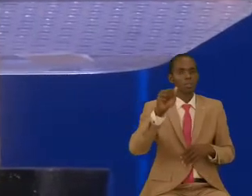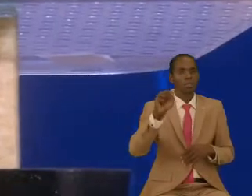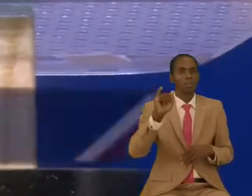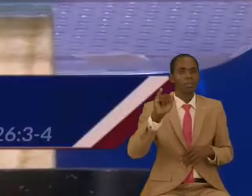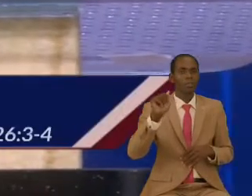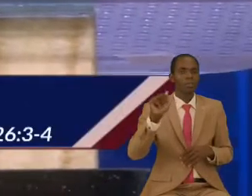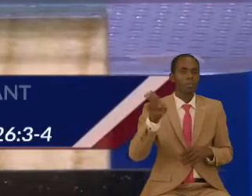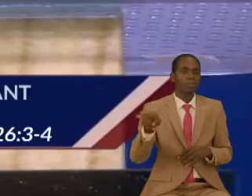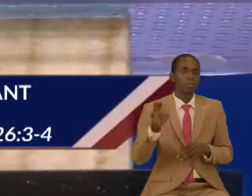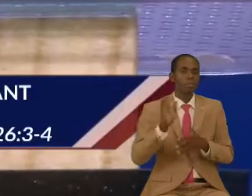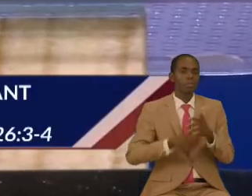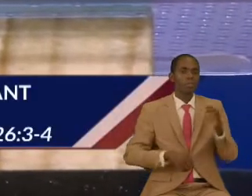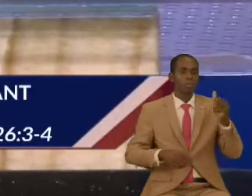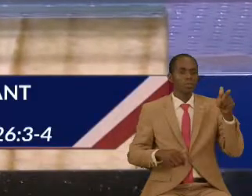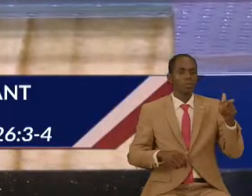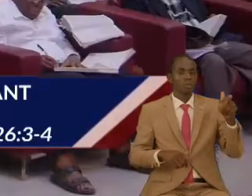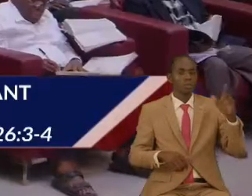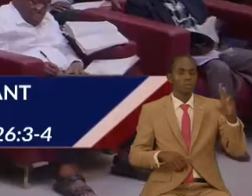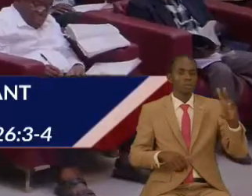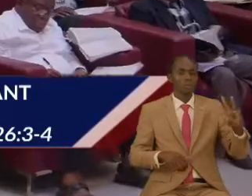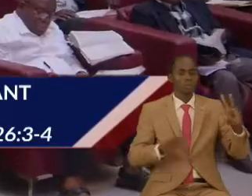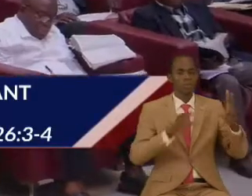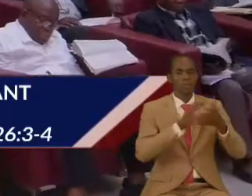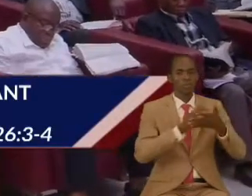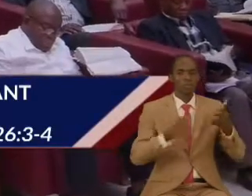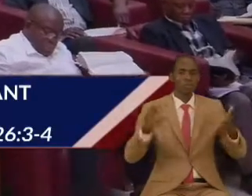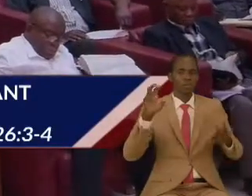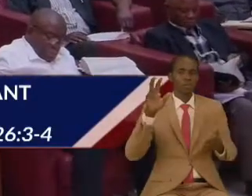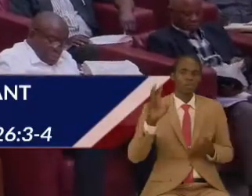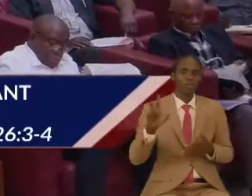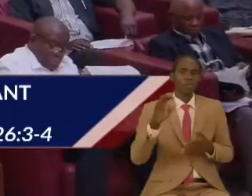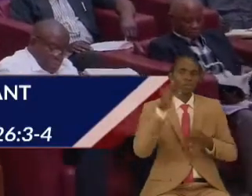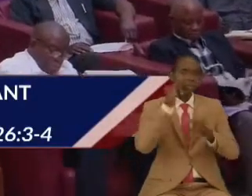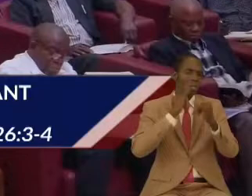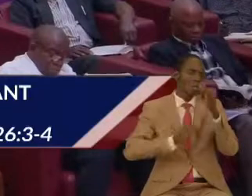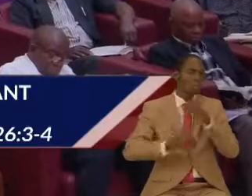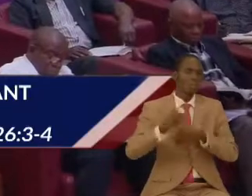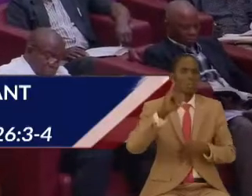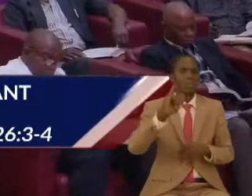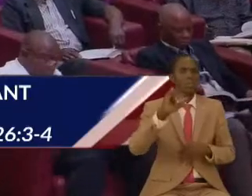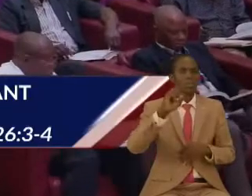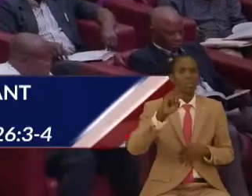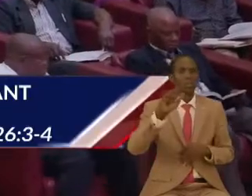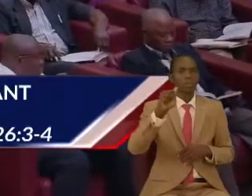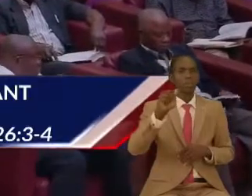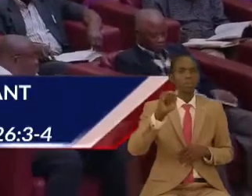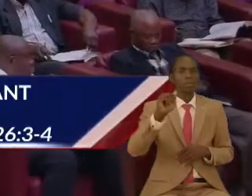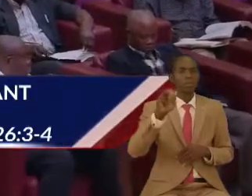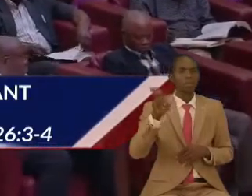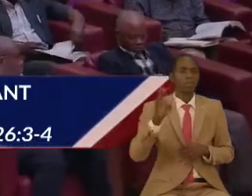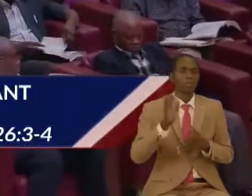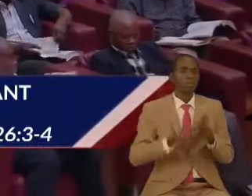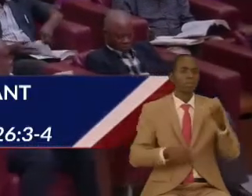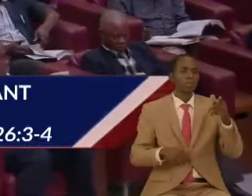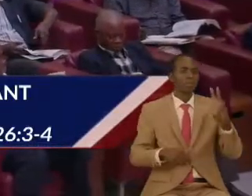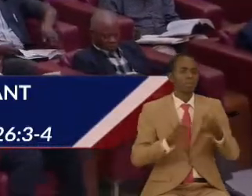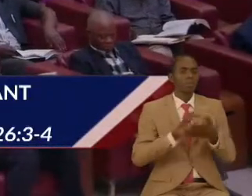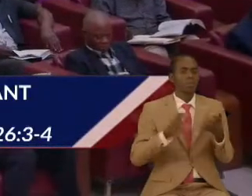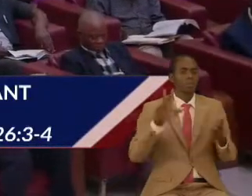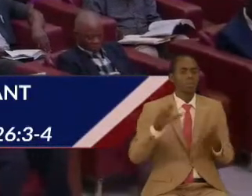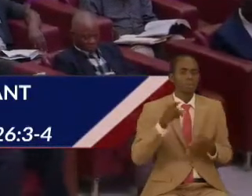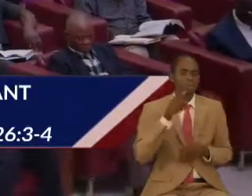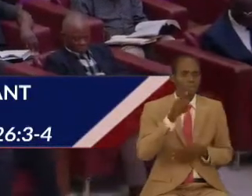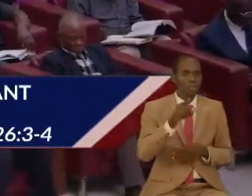26, we're reading from verse 3. Isaiah chapter 26, verse 3.